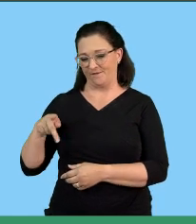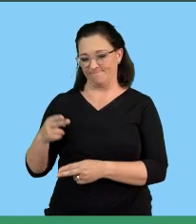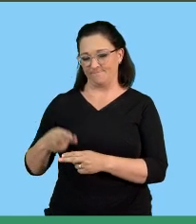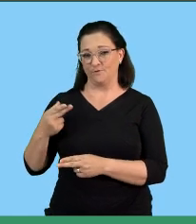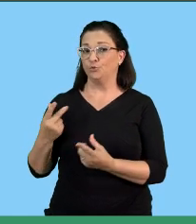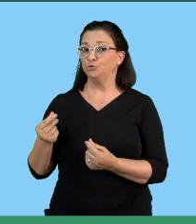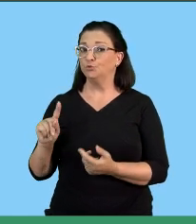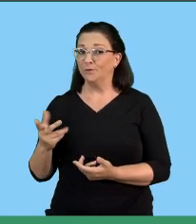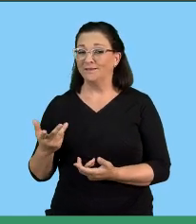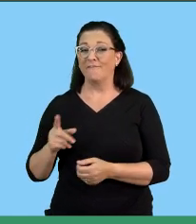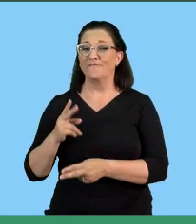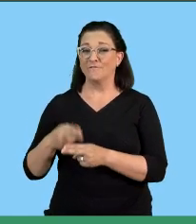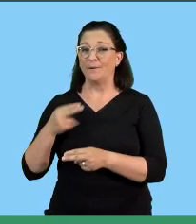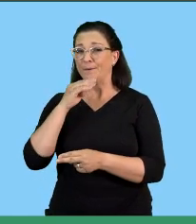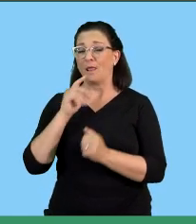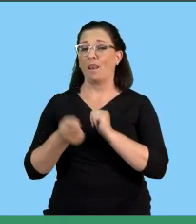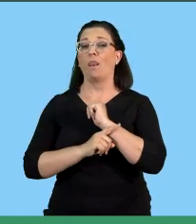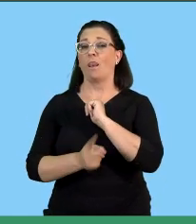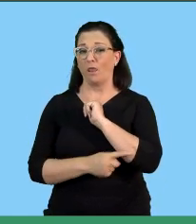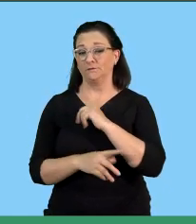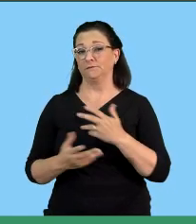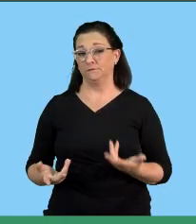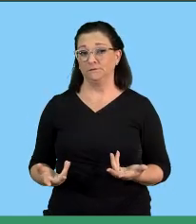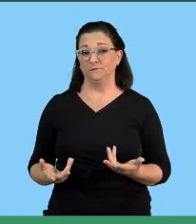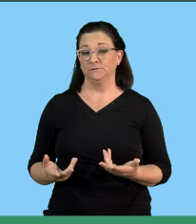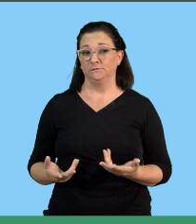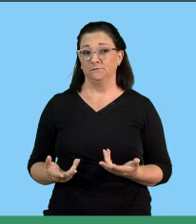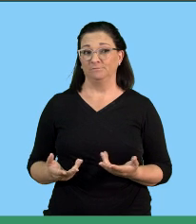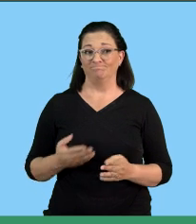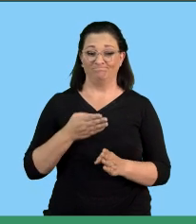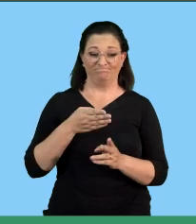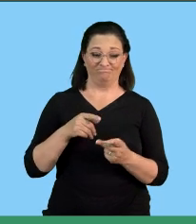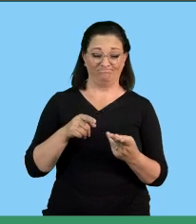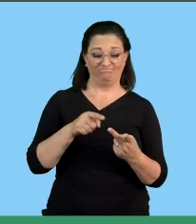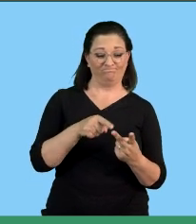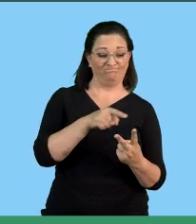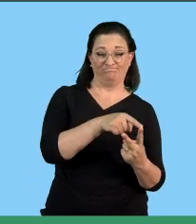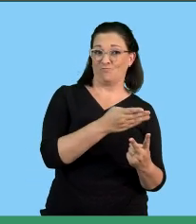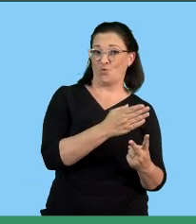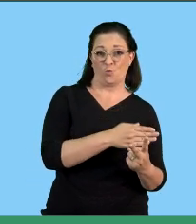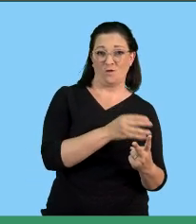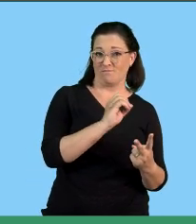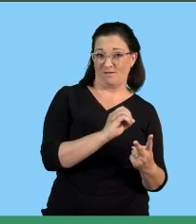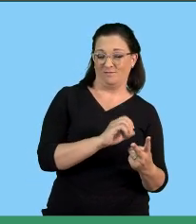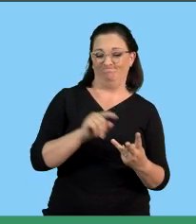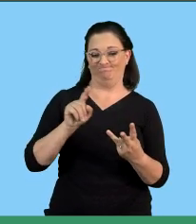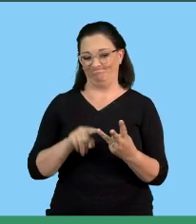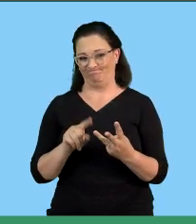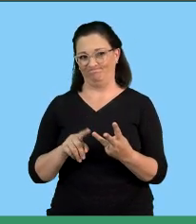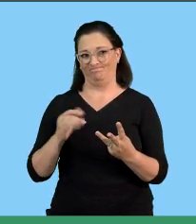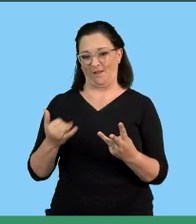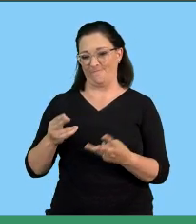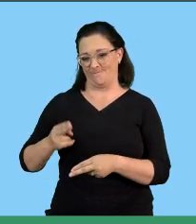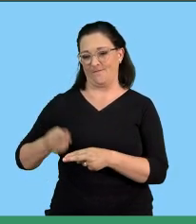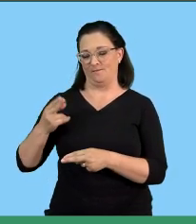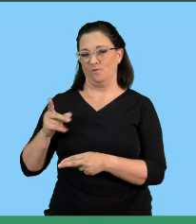finally, I hope you can see finally, meaning this was the last thing. It means now divestiture or divestment did not work, even after we've sold some of the assets.